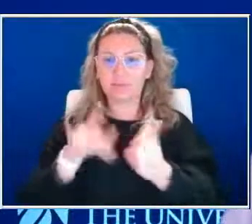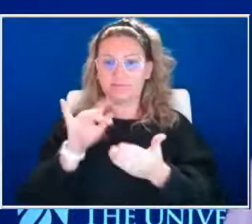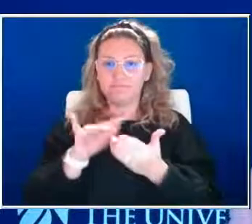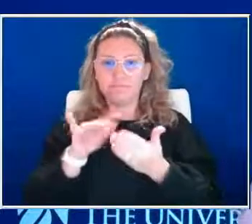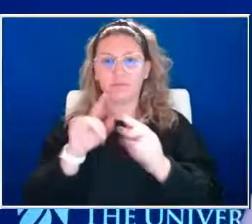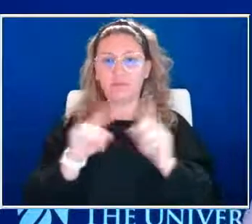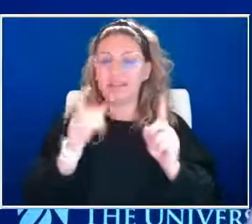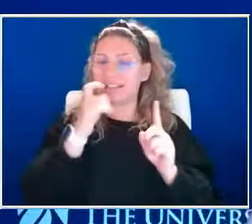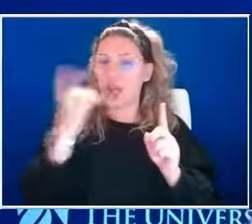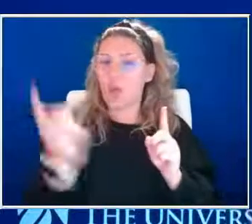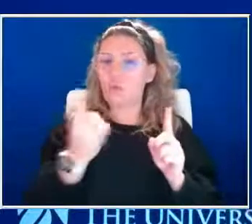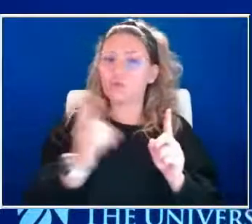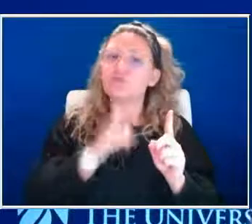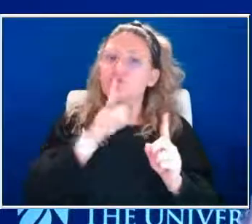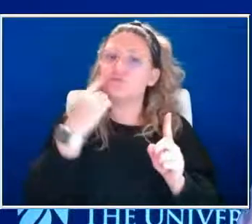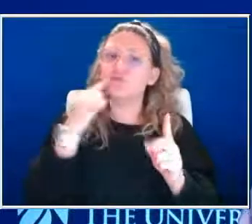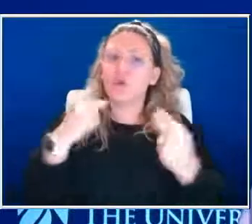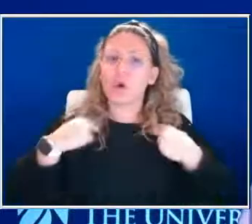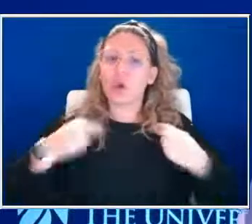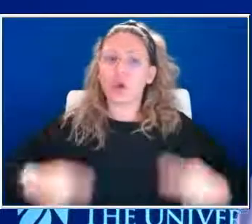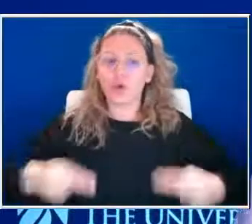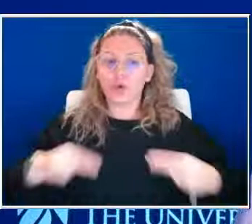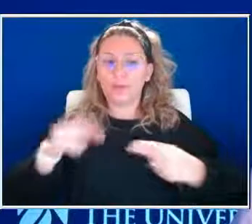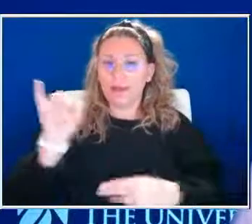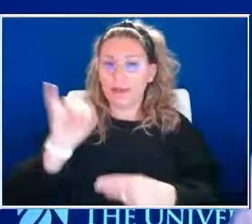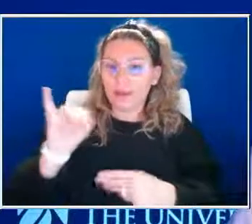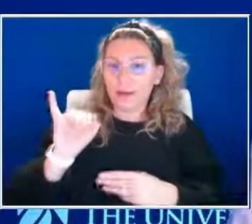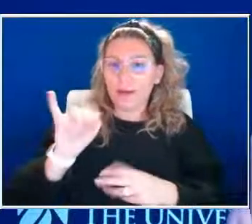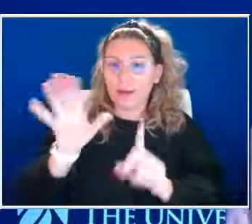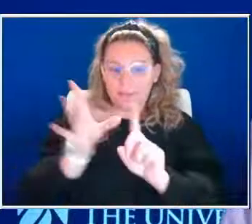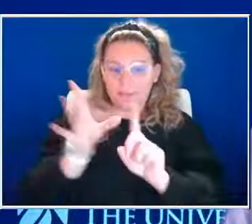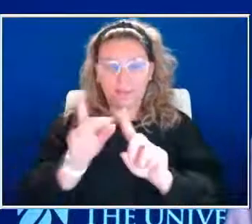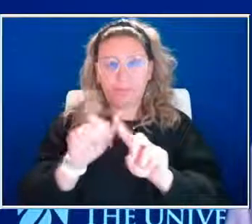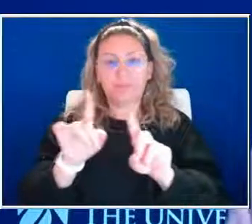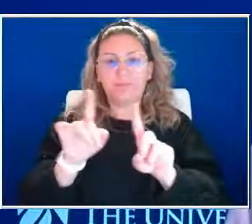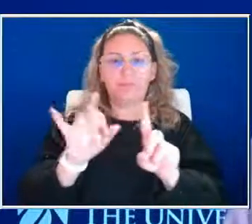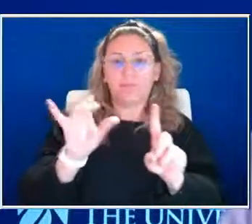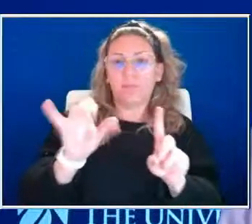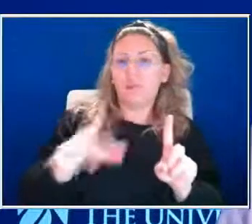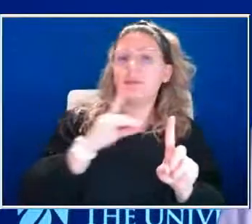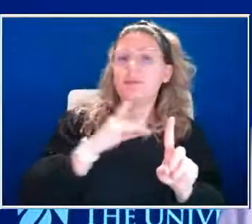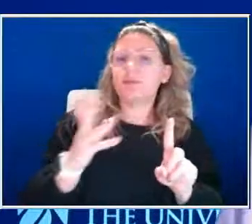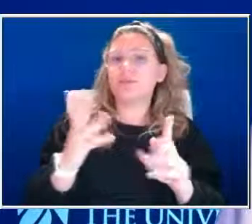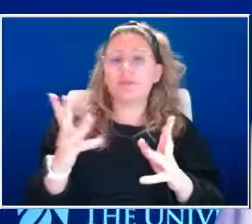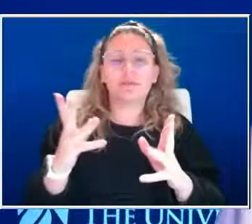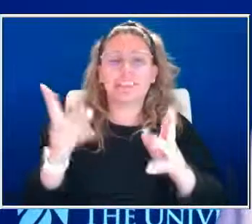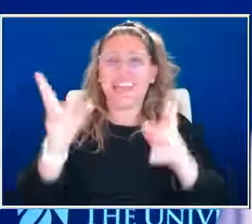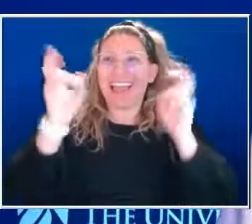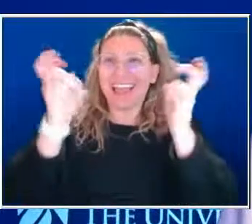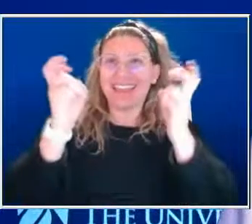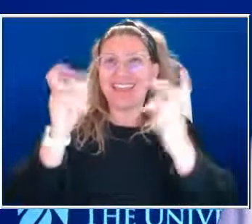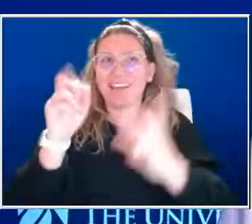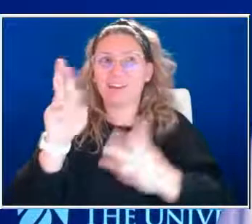to human infections either. But I think this was just a matter of a headline or a certain line or result